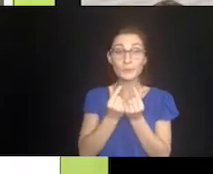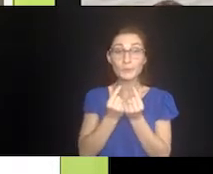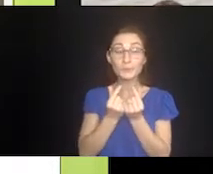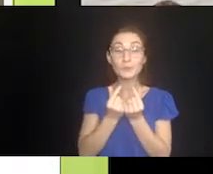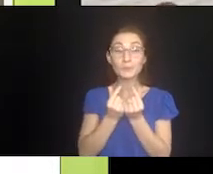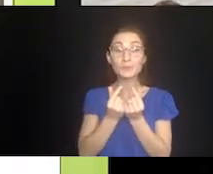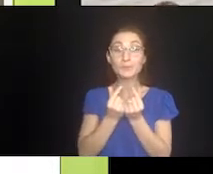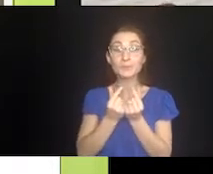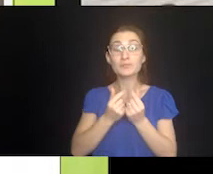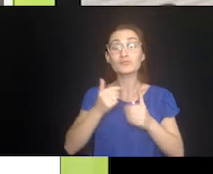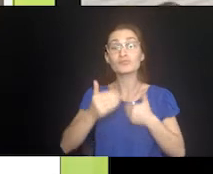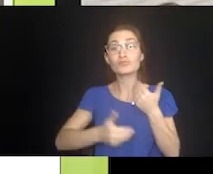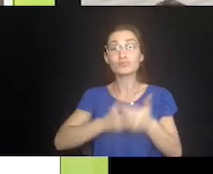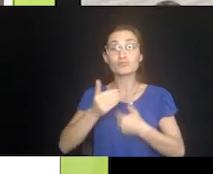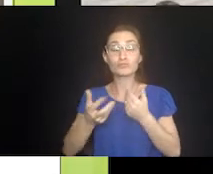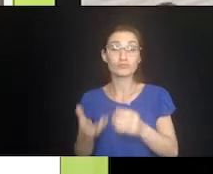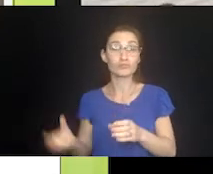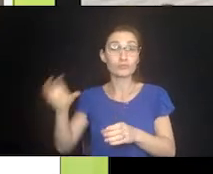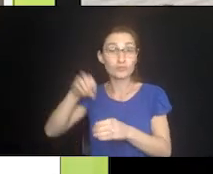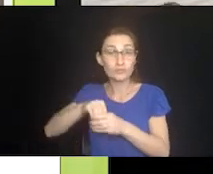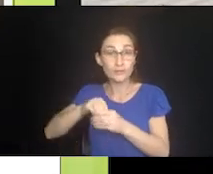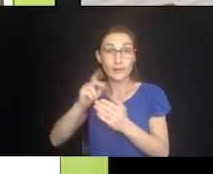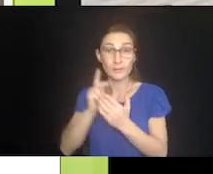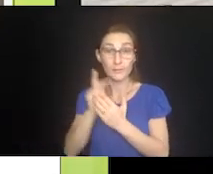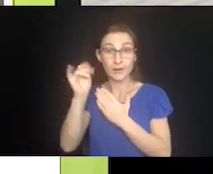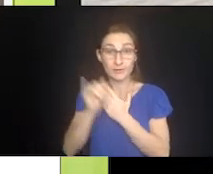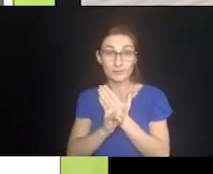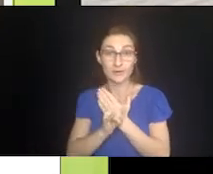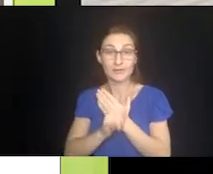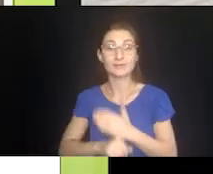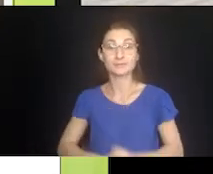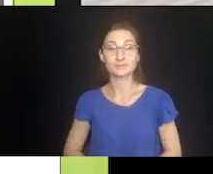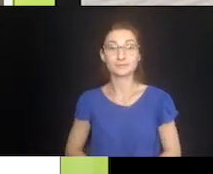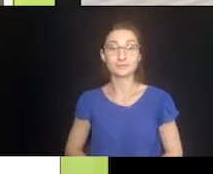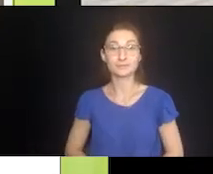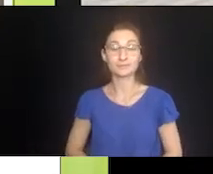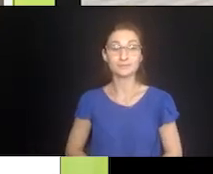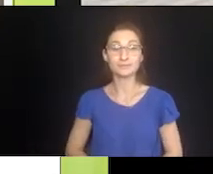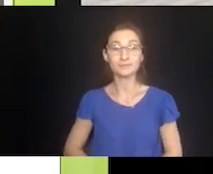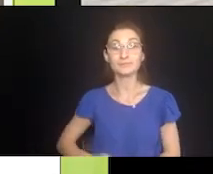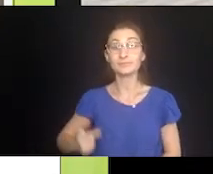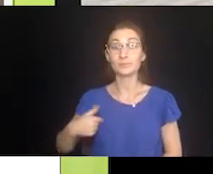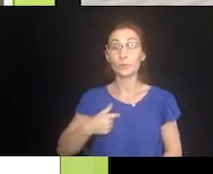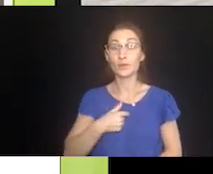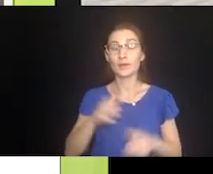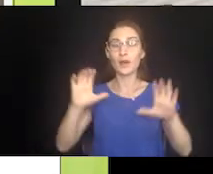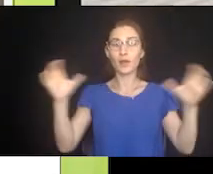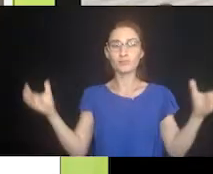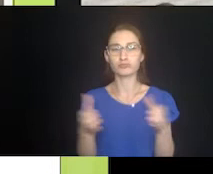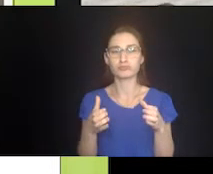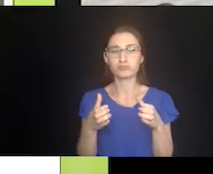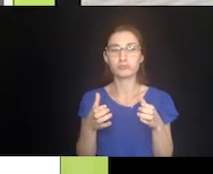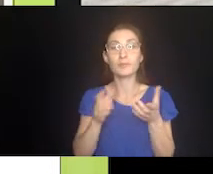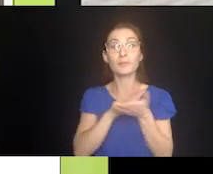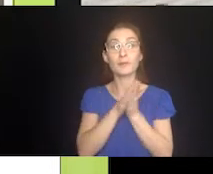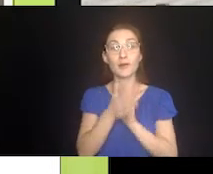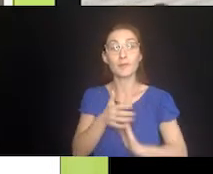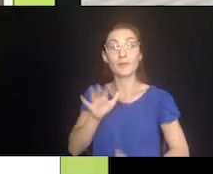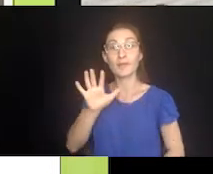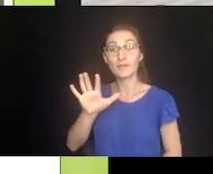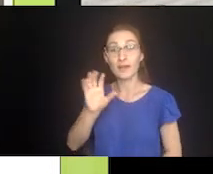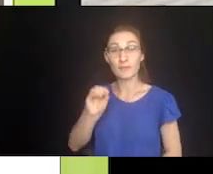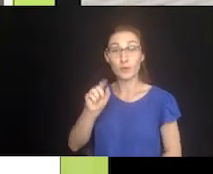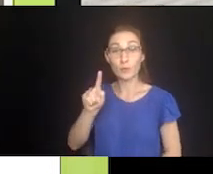group or help their group enter the project. And we came together to form